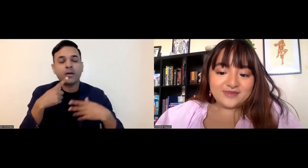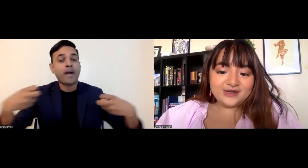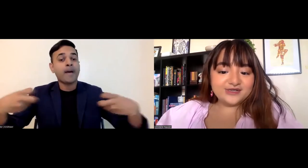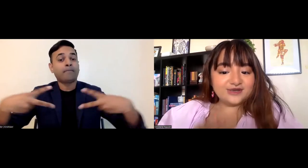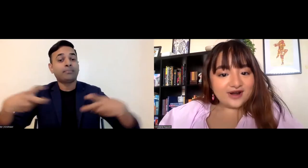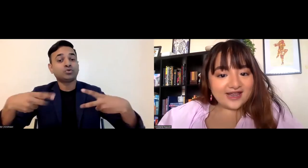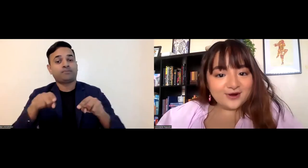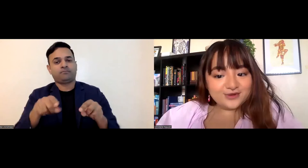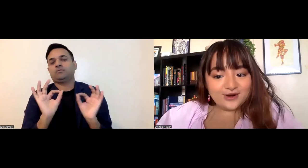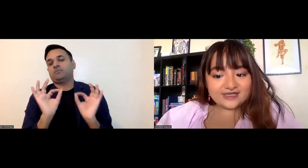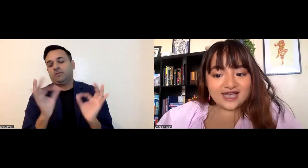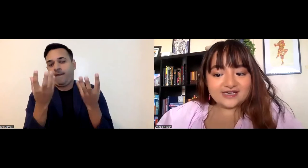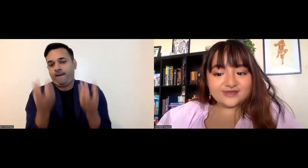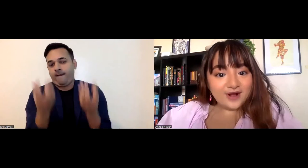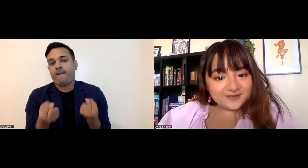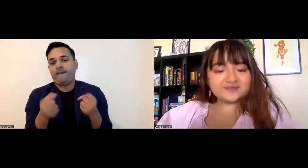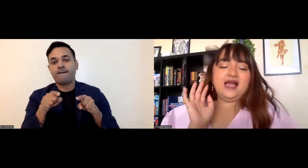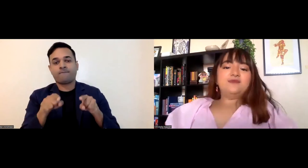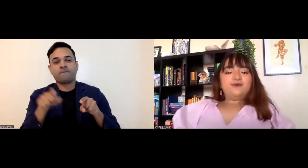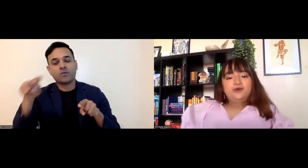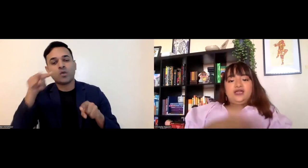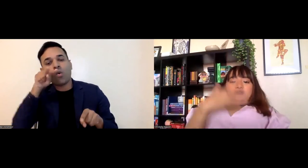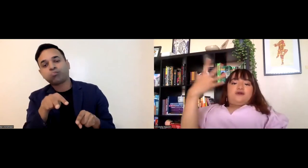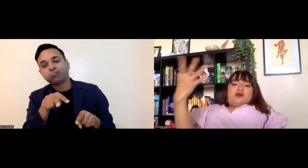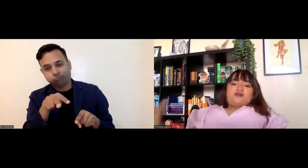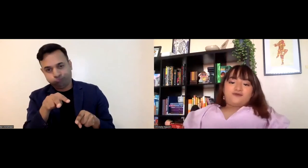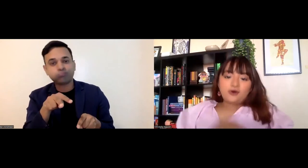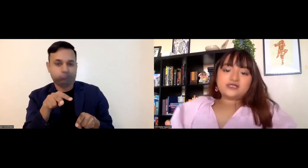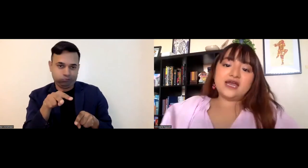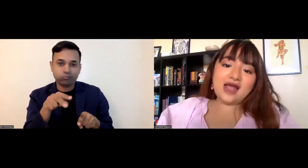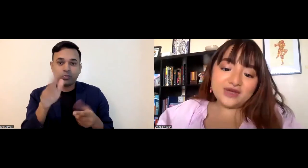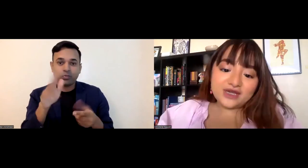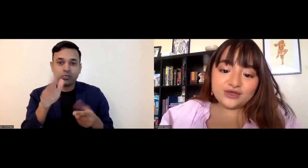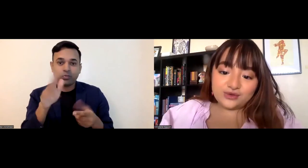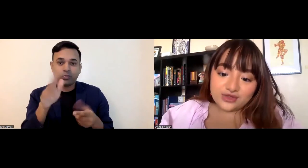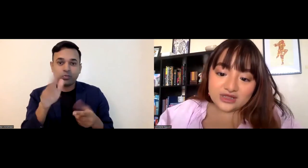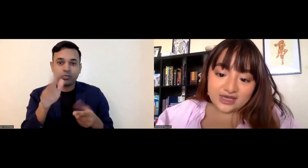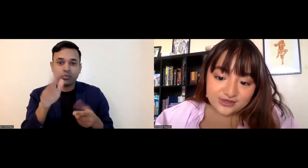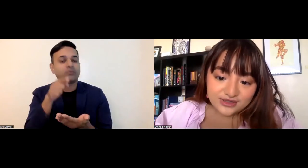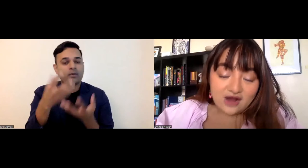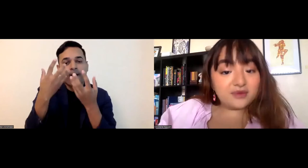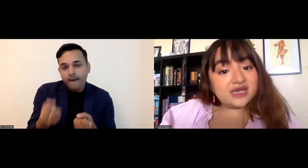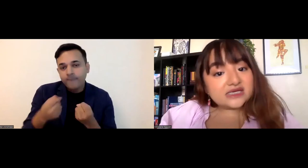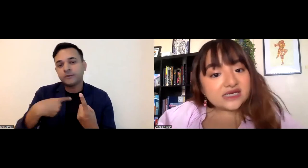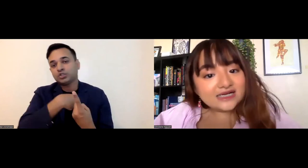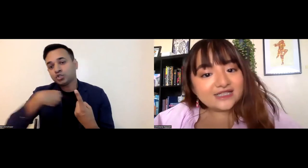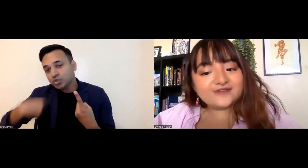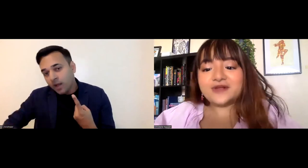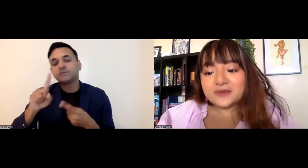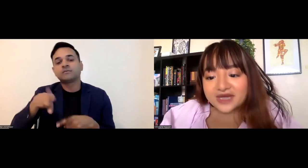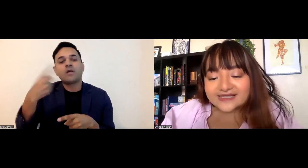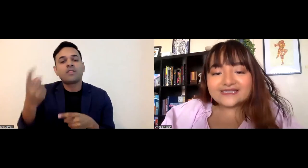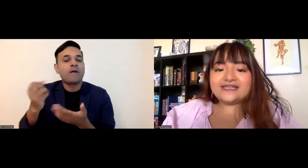I'm eager to start and hope you're all excited as well. Before we hear from our four dynamic youth leaders from India,